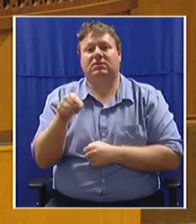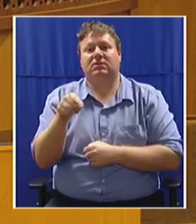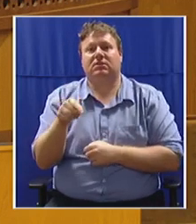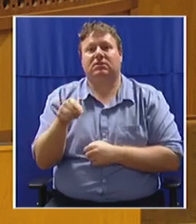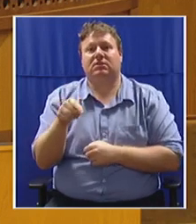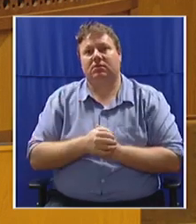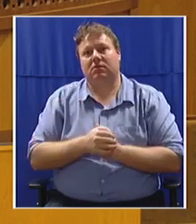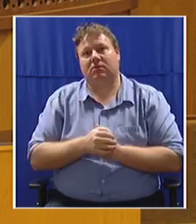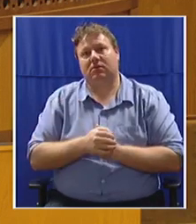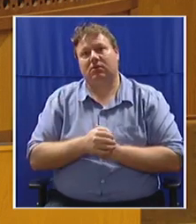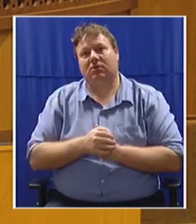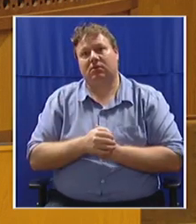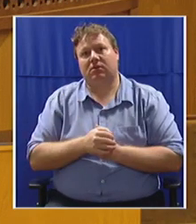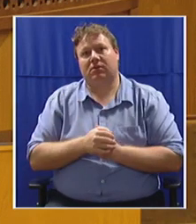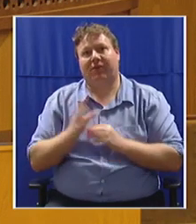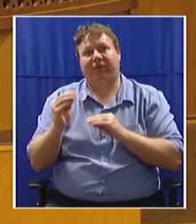floor. Well spoken, Madam Speaker.